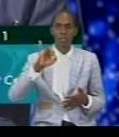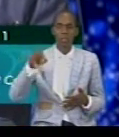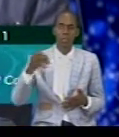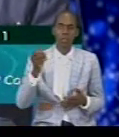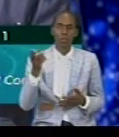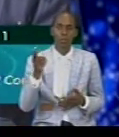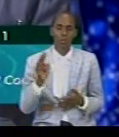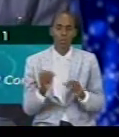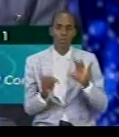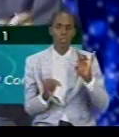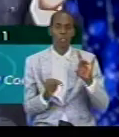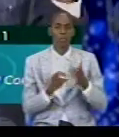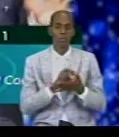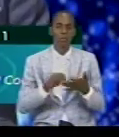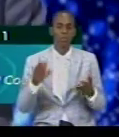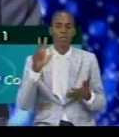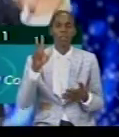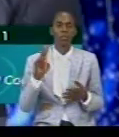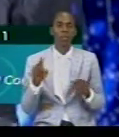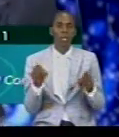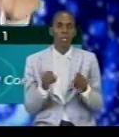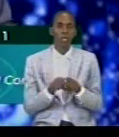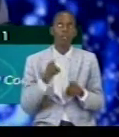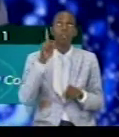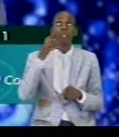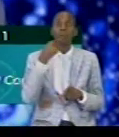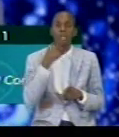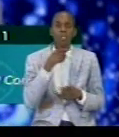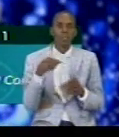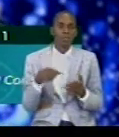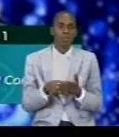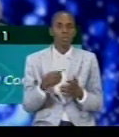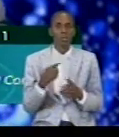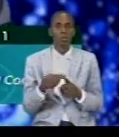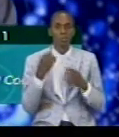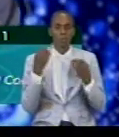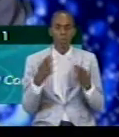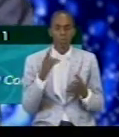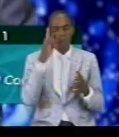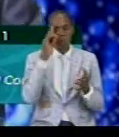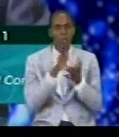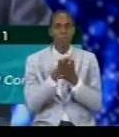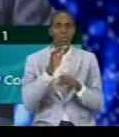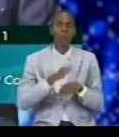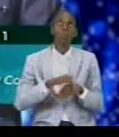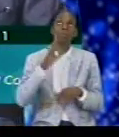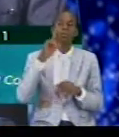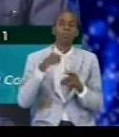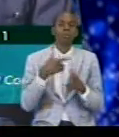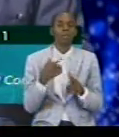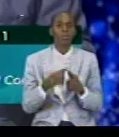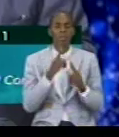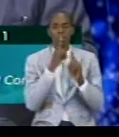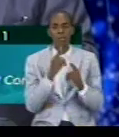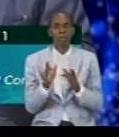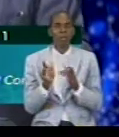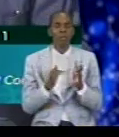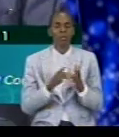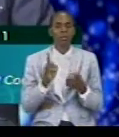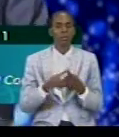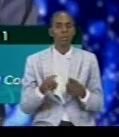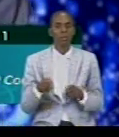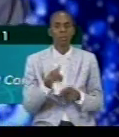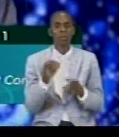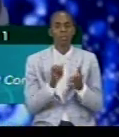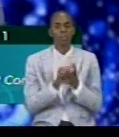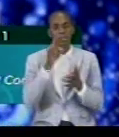Then, as he spake these words, many believe on him. Then said Jesus to those Jews which believe on him, if